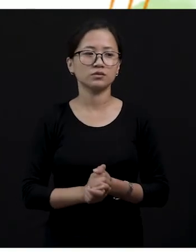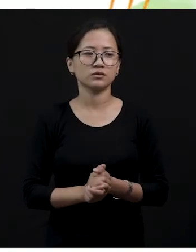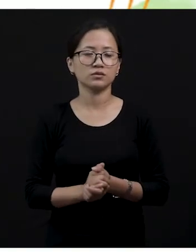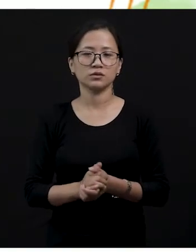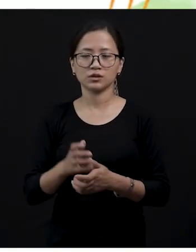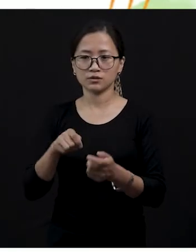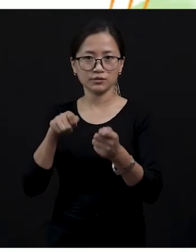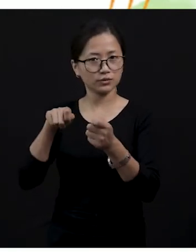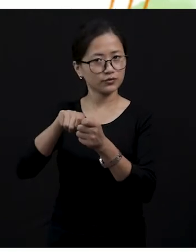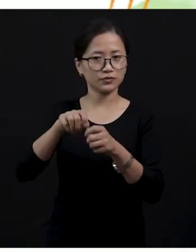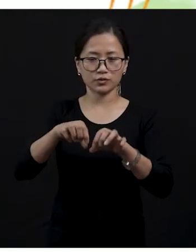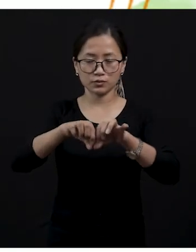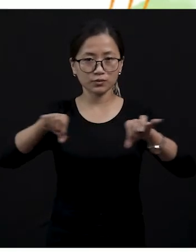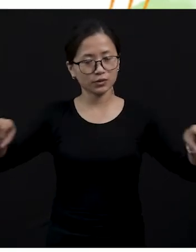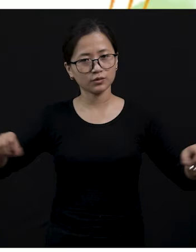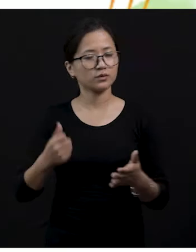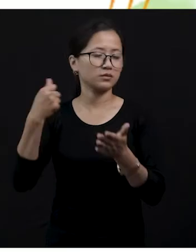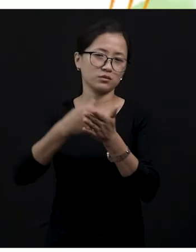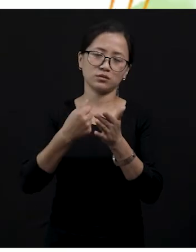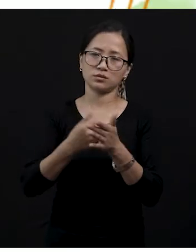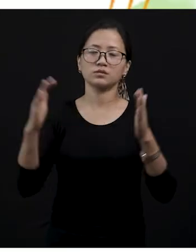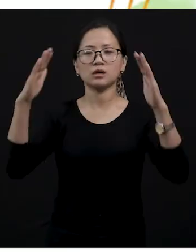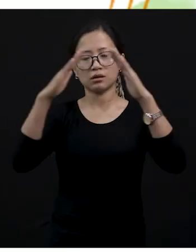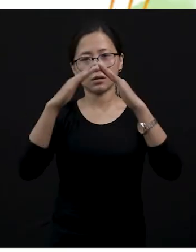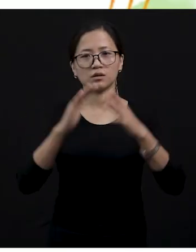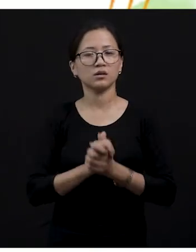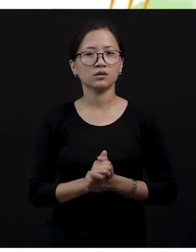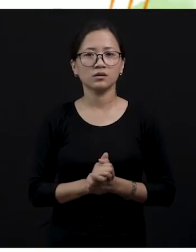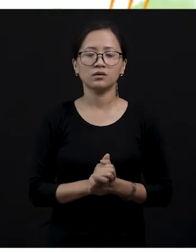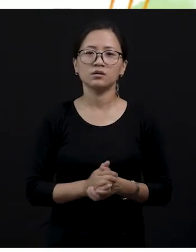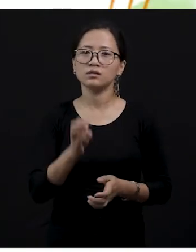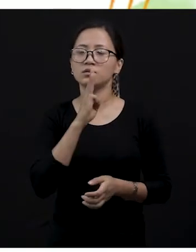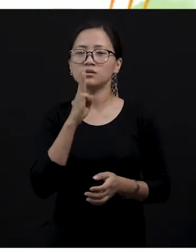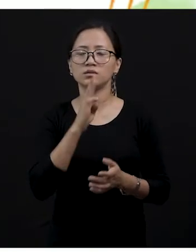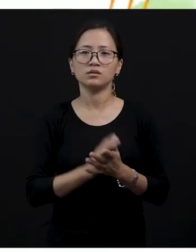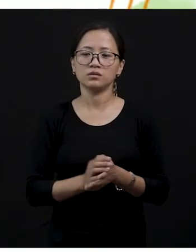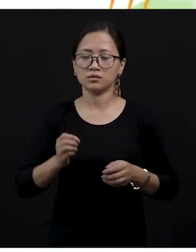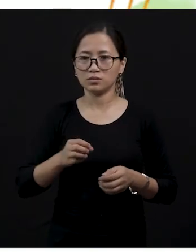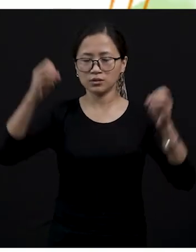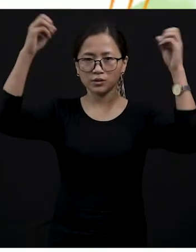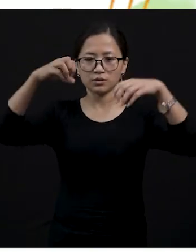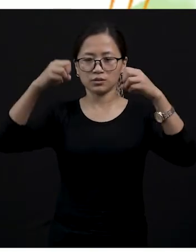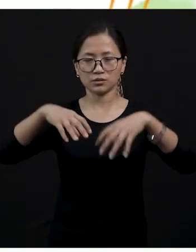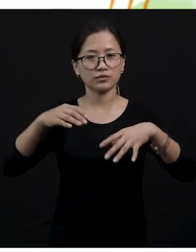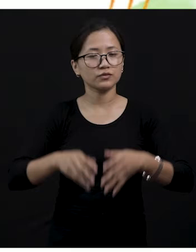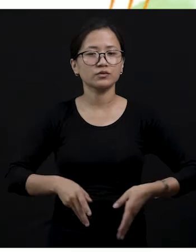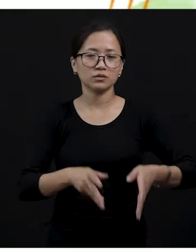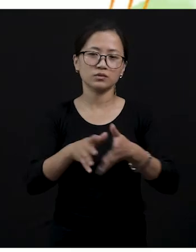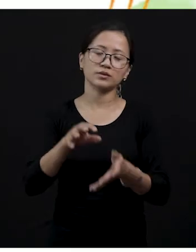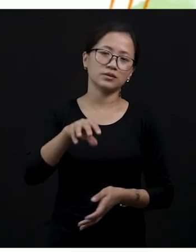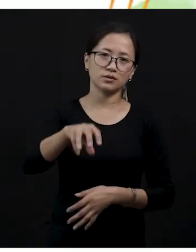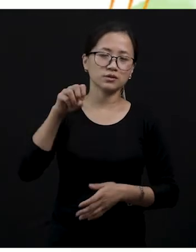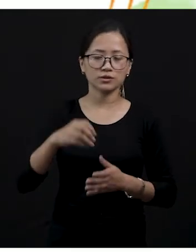you feed the pipe, it reaches your home. And this water, the rainfall, is collected in the